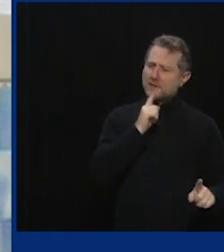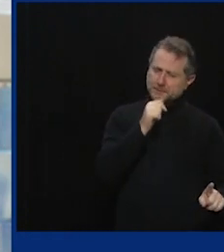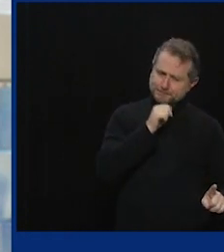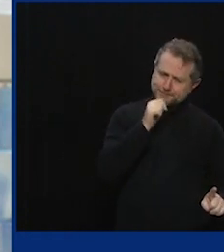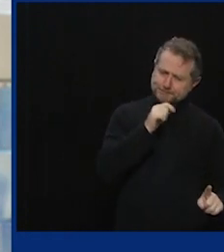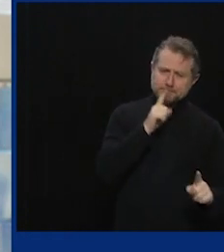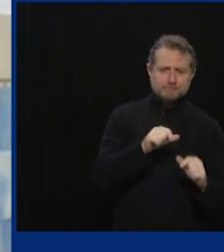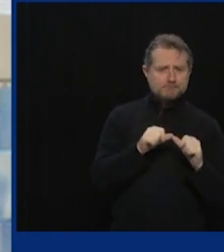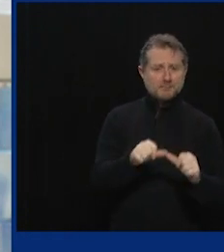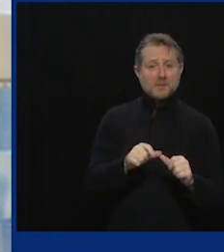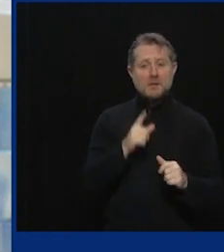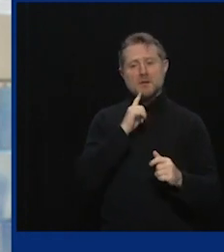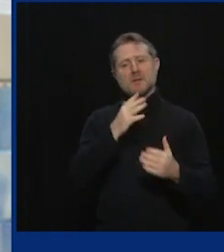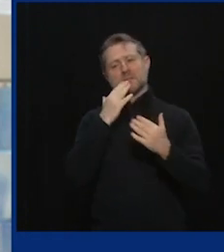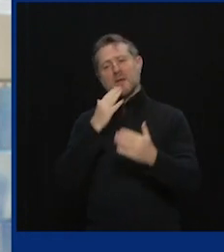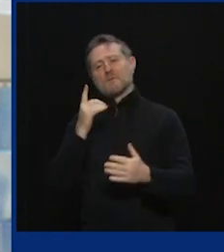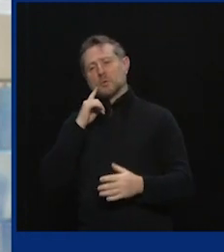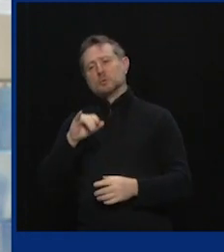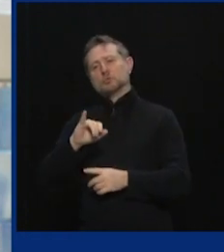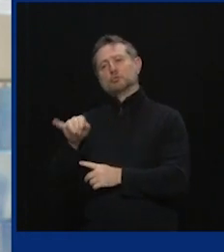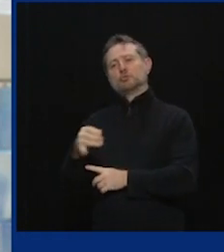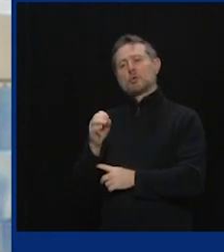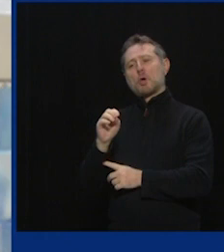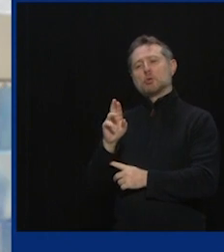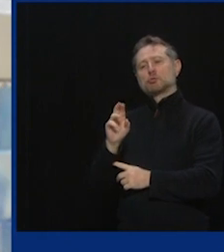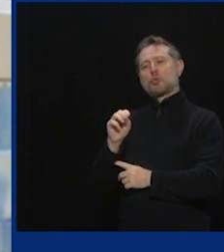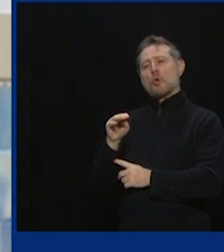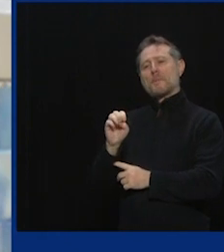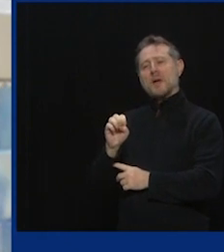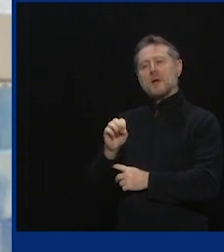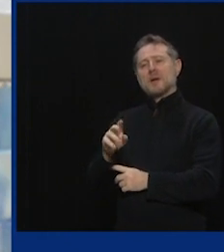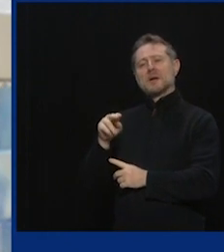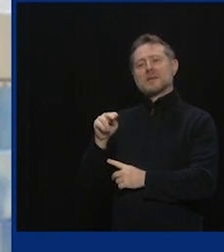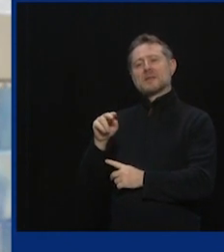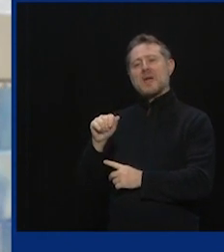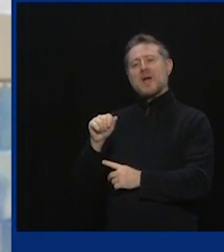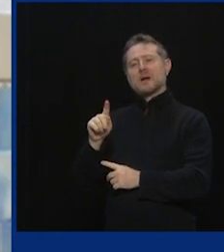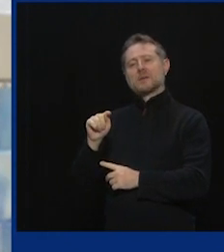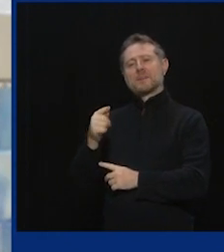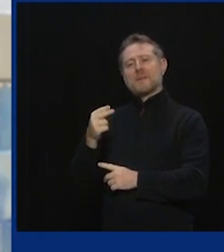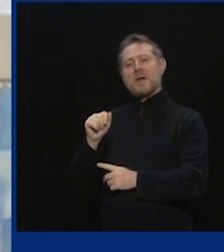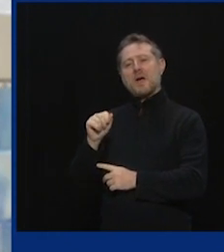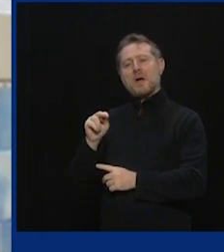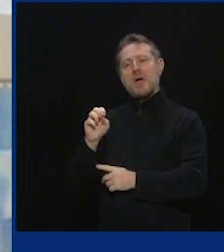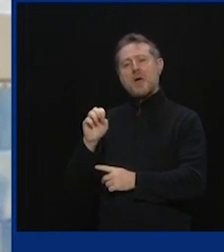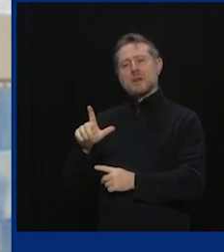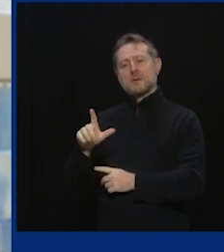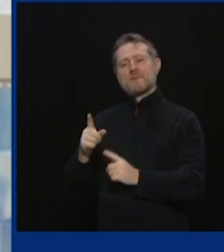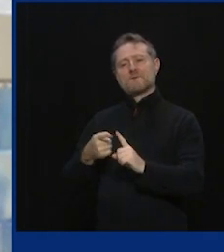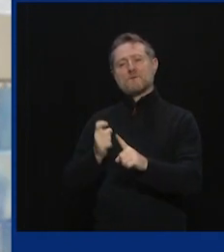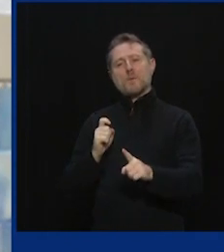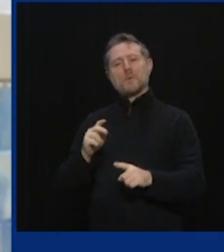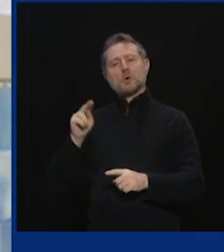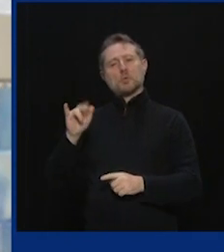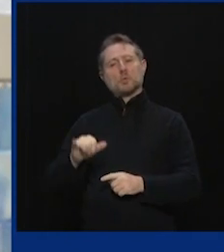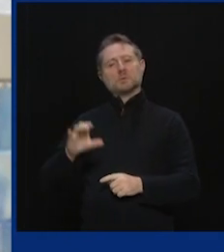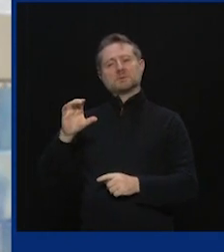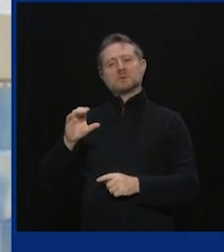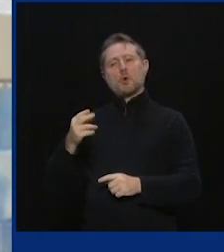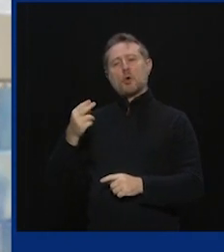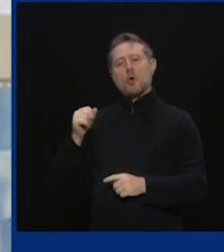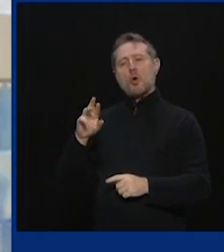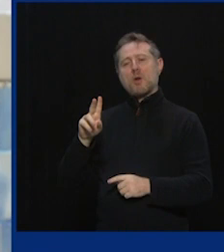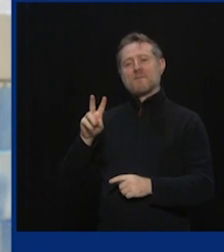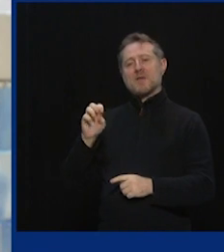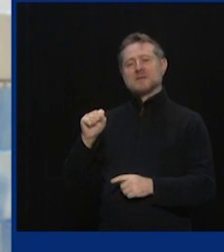Jerome Nathaniel from City Harvest. Thank you for all you've done. We've visited many times. You guys are just extraordinary. And I want to